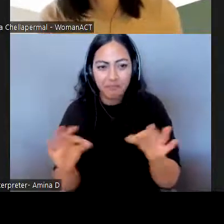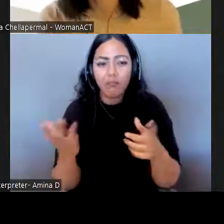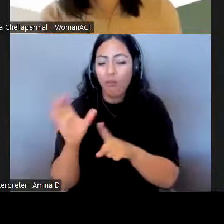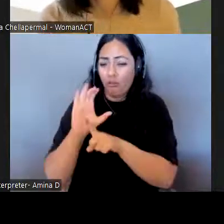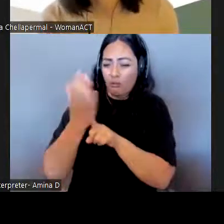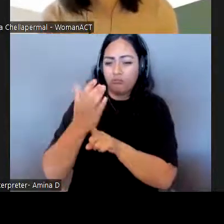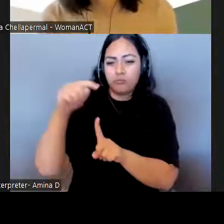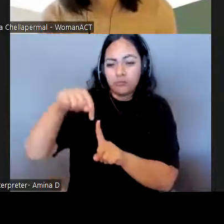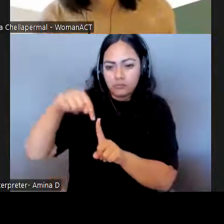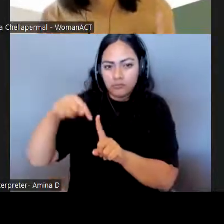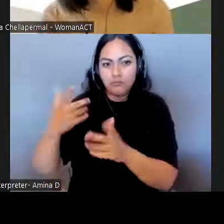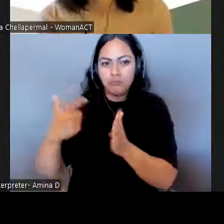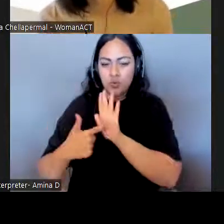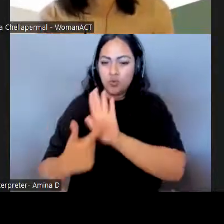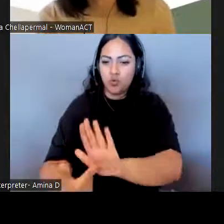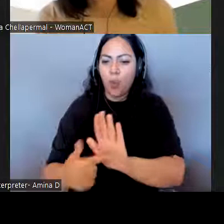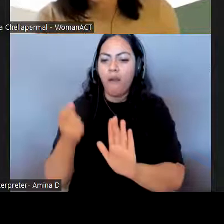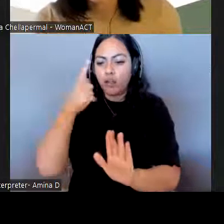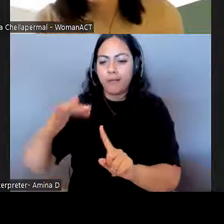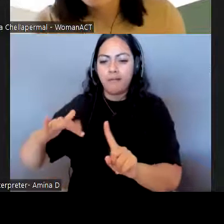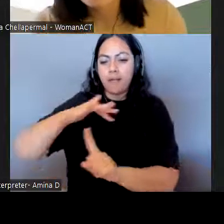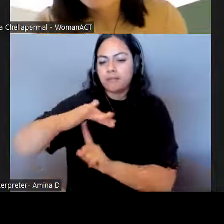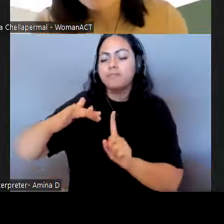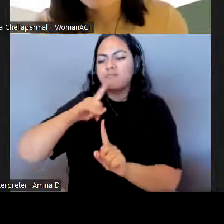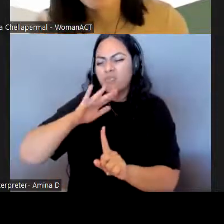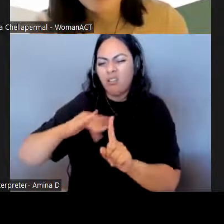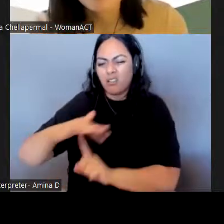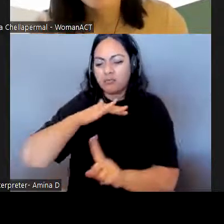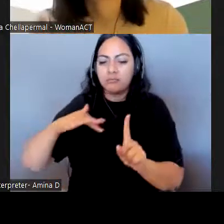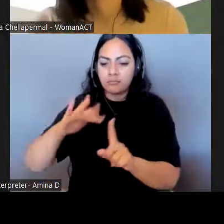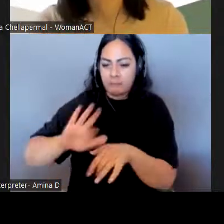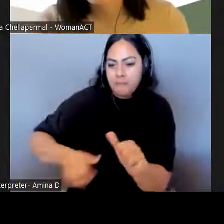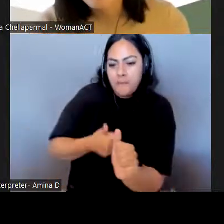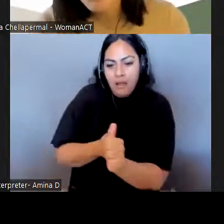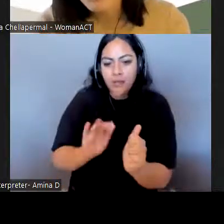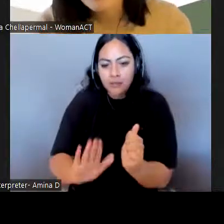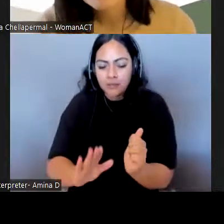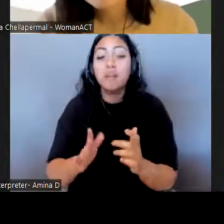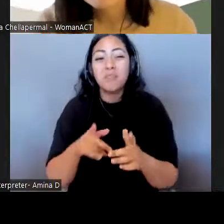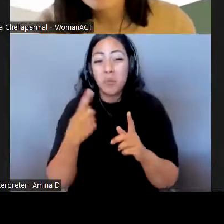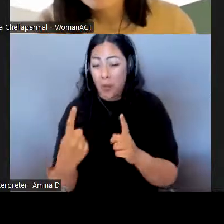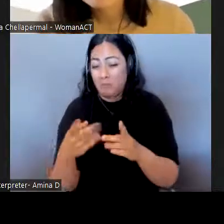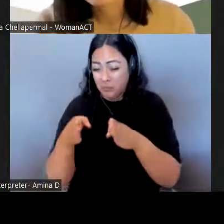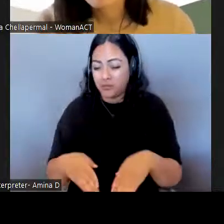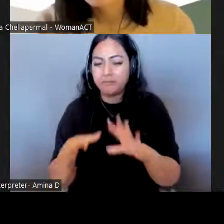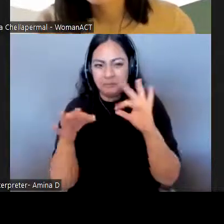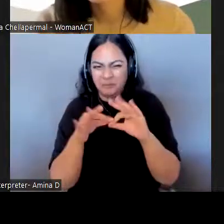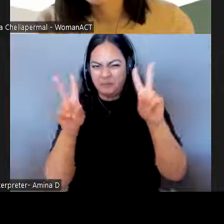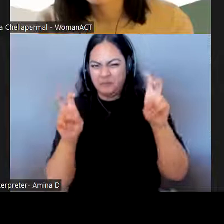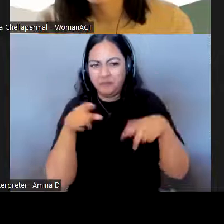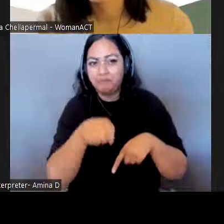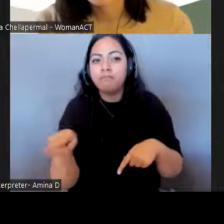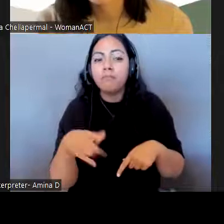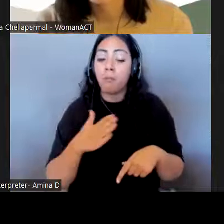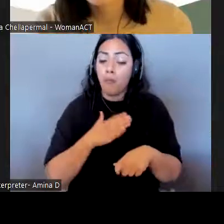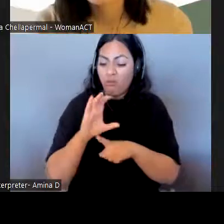contextual understandings of economic abuse can be. So here the participant was saying that my culture, it says that the breadwinner